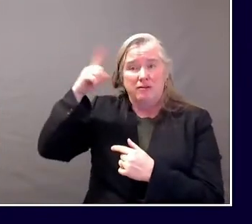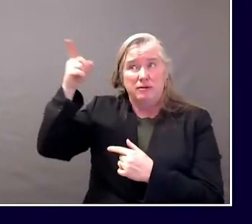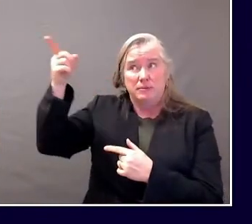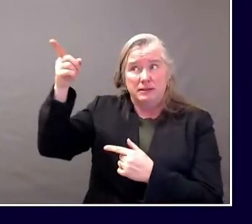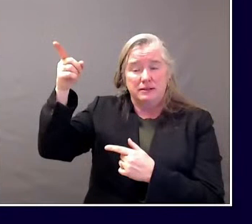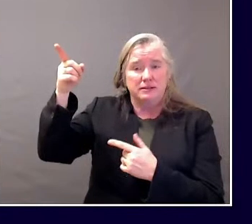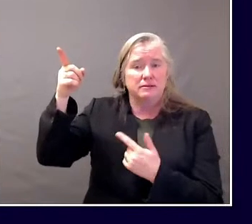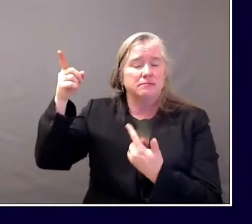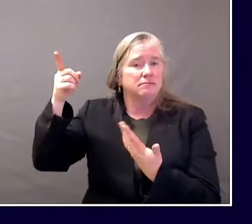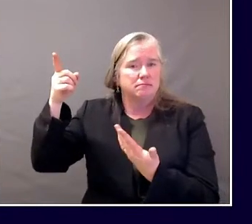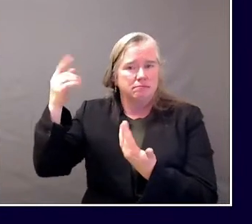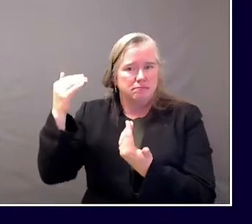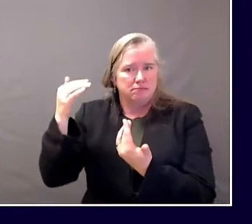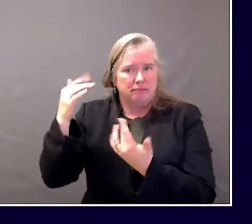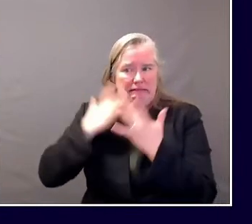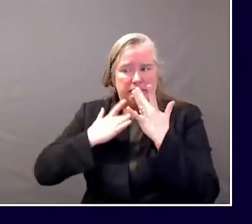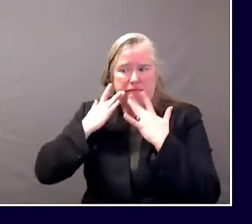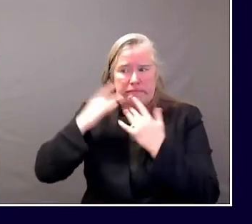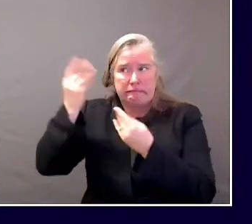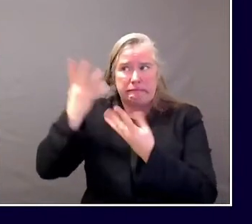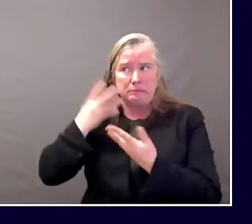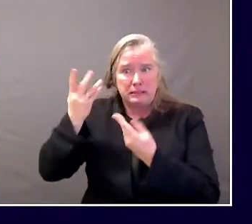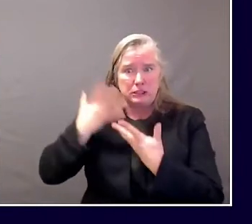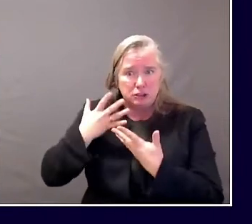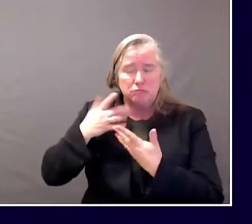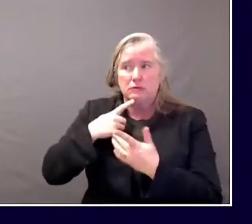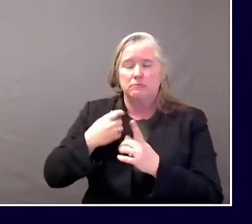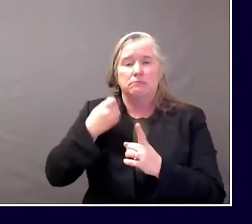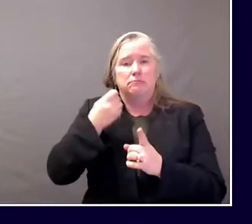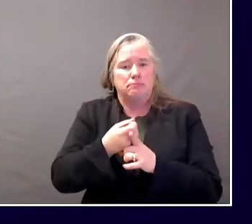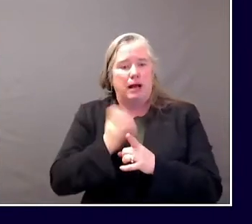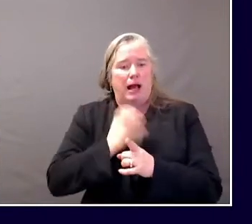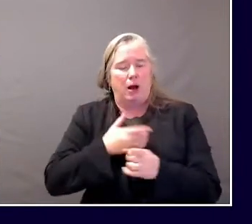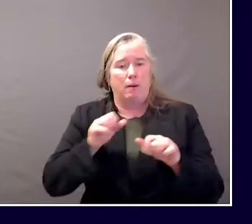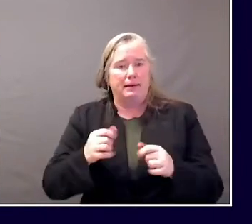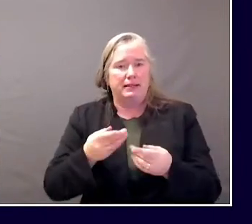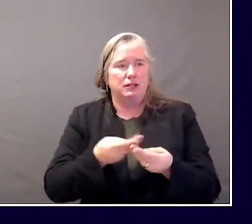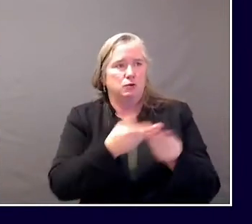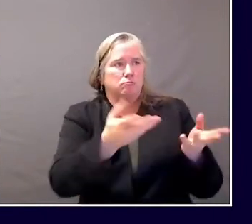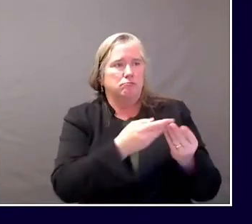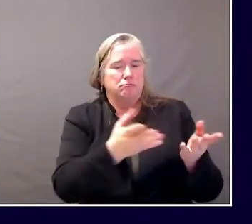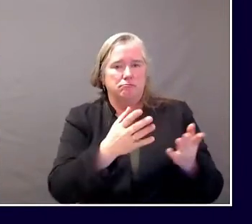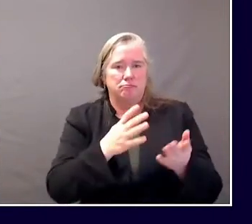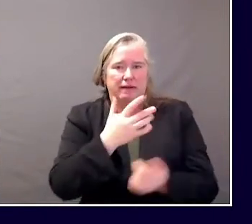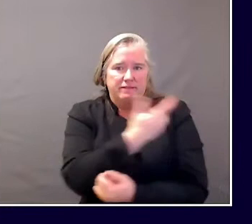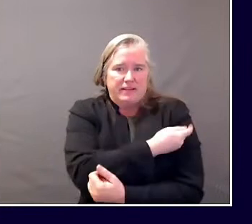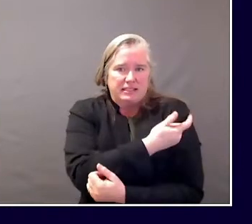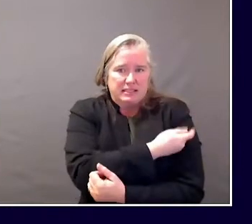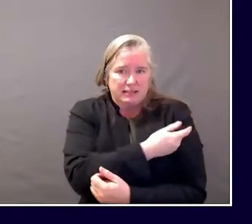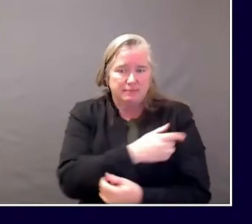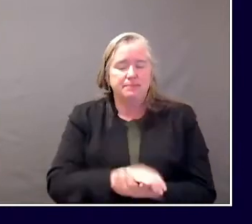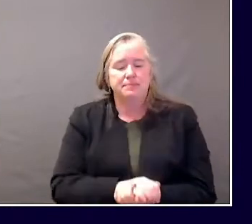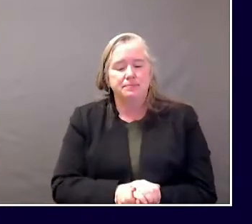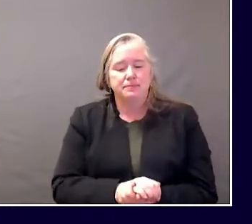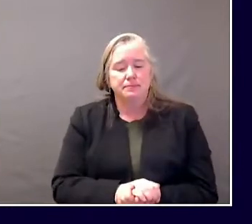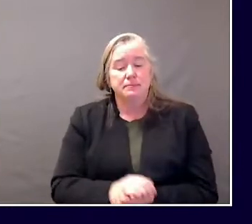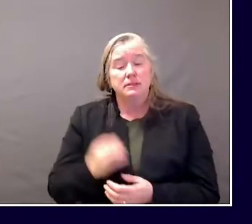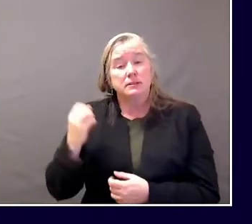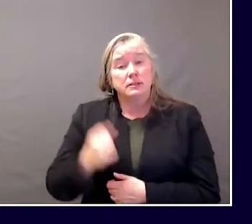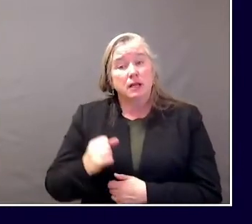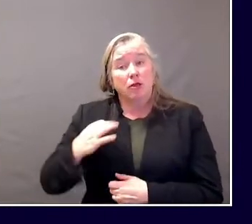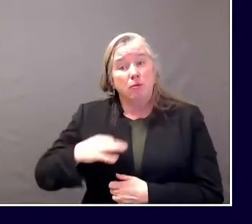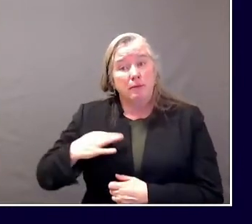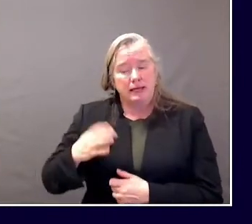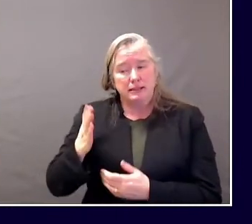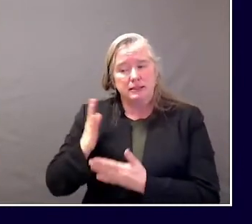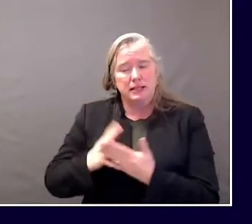affects the velocity of Maine's vaccination distribution. But I'm hearing some complaints from municipal leaders here in southern Maine